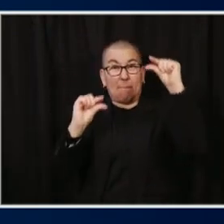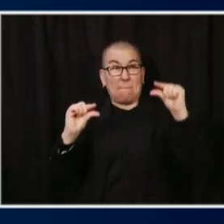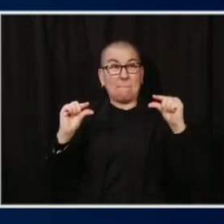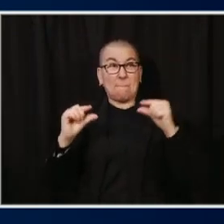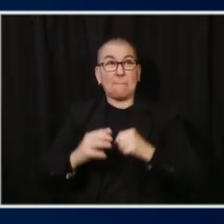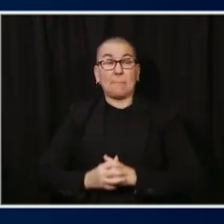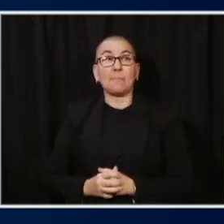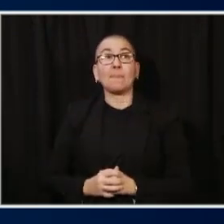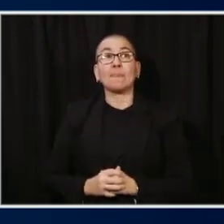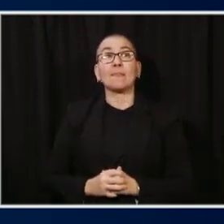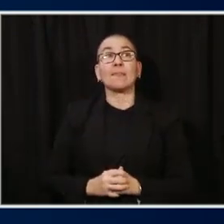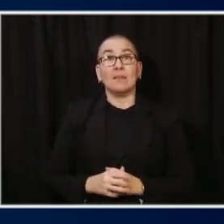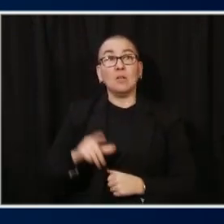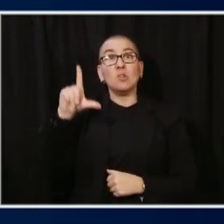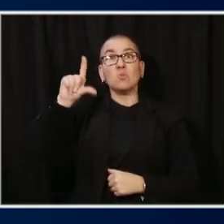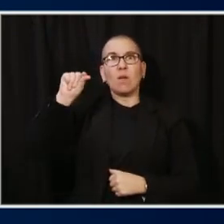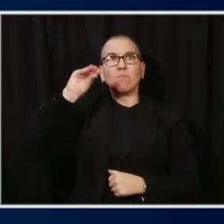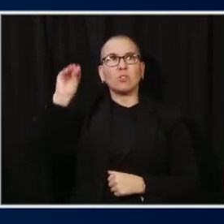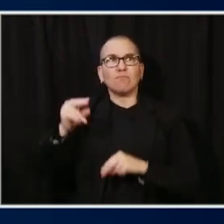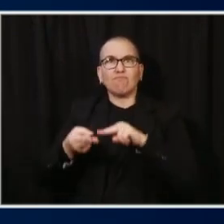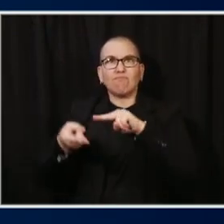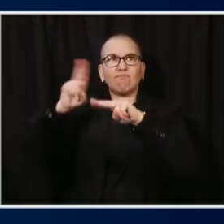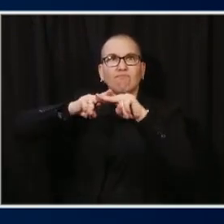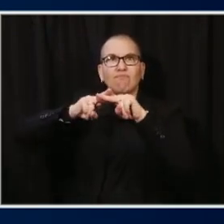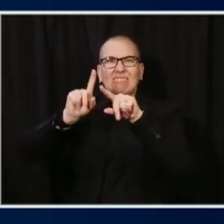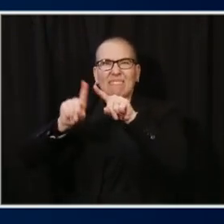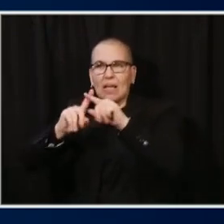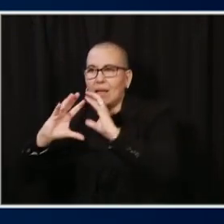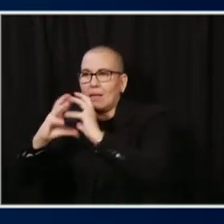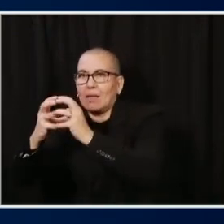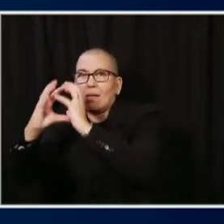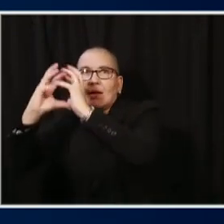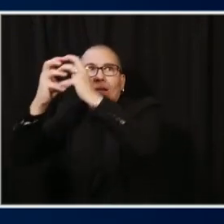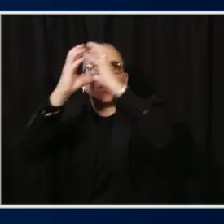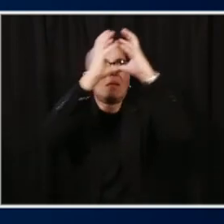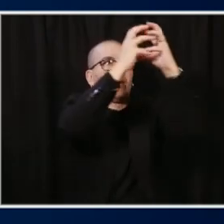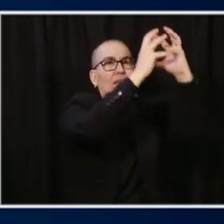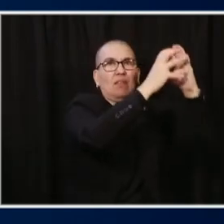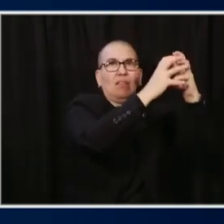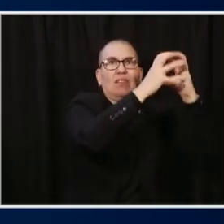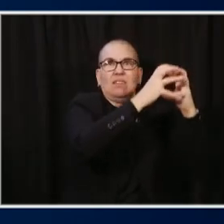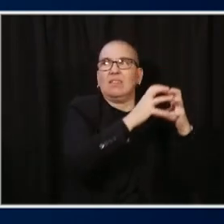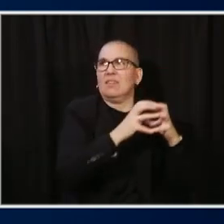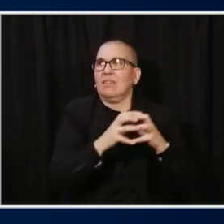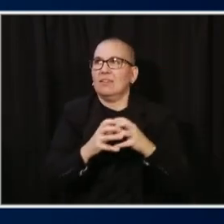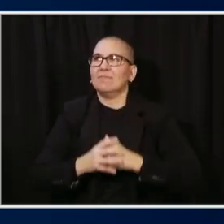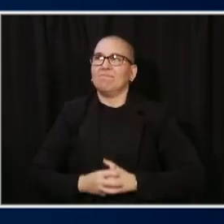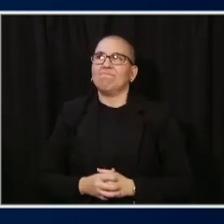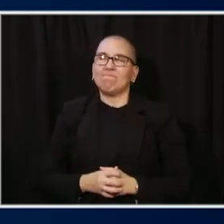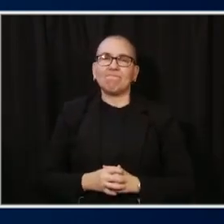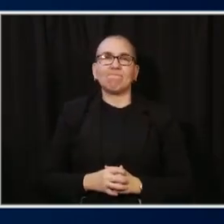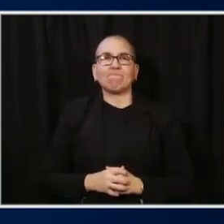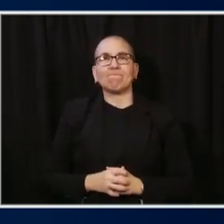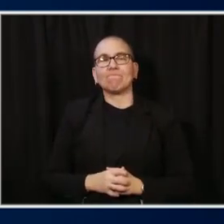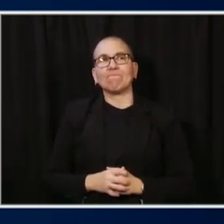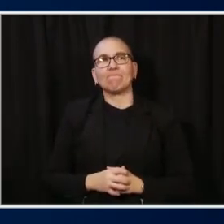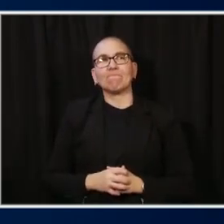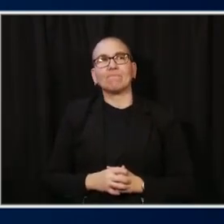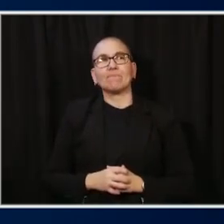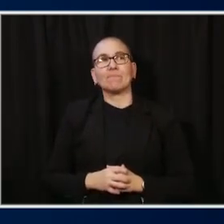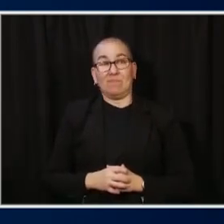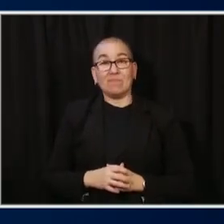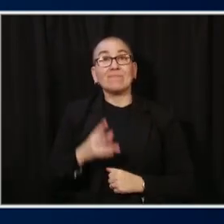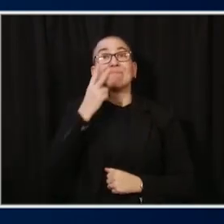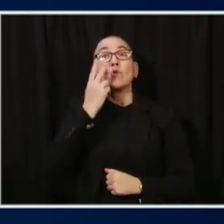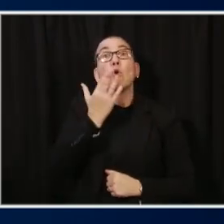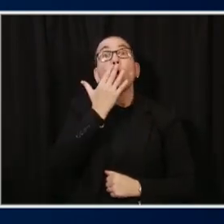our counties. And here on this map, you can just see as the weeks progress there, that's a 5-week look. The darker